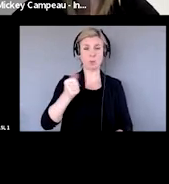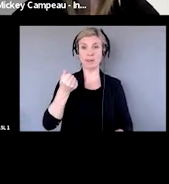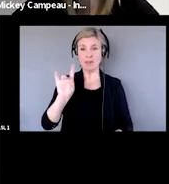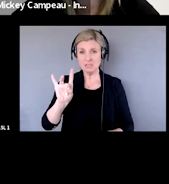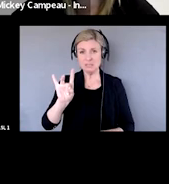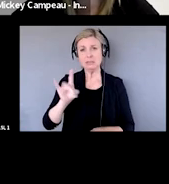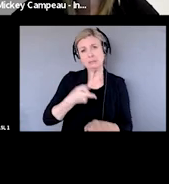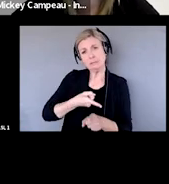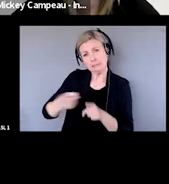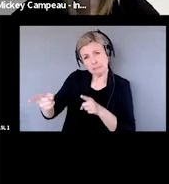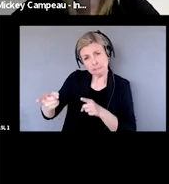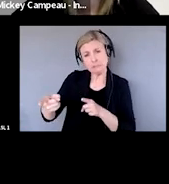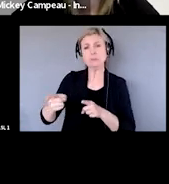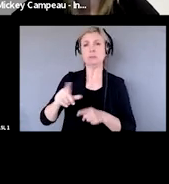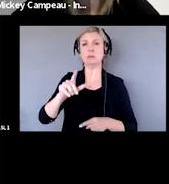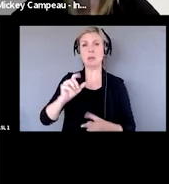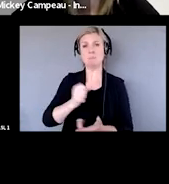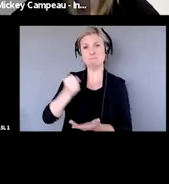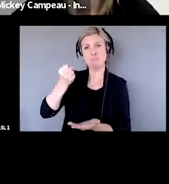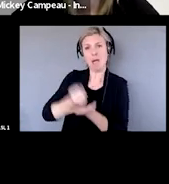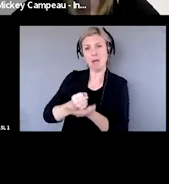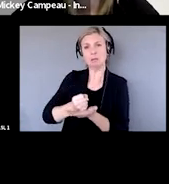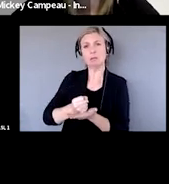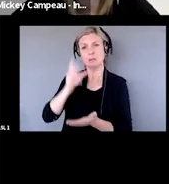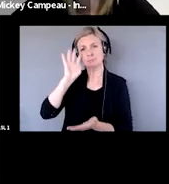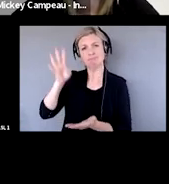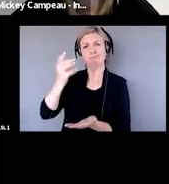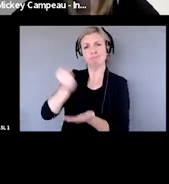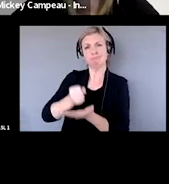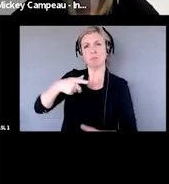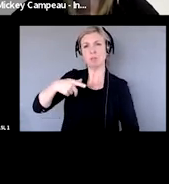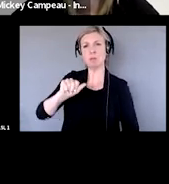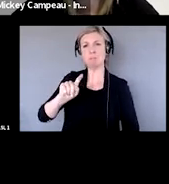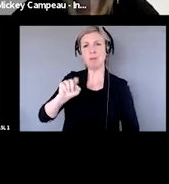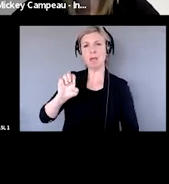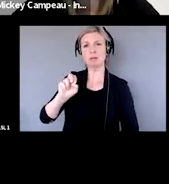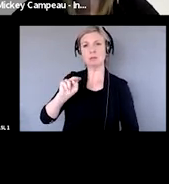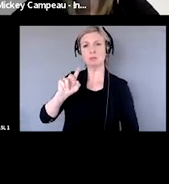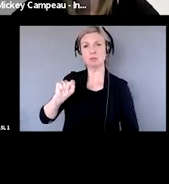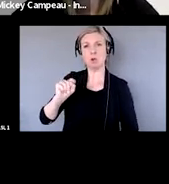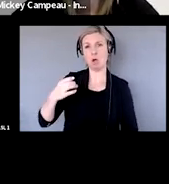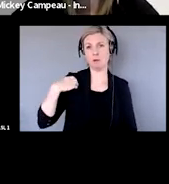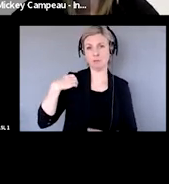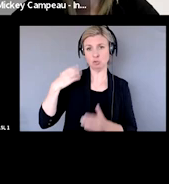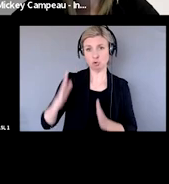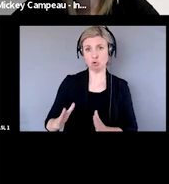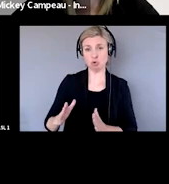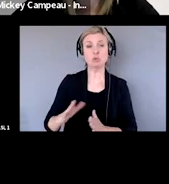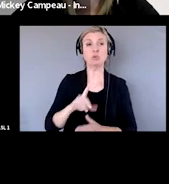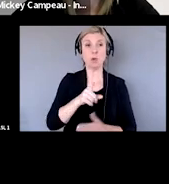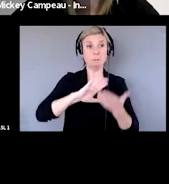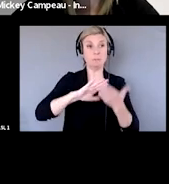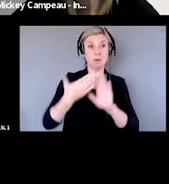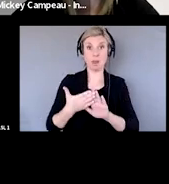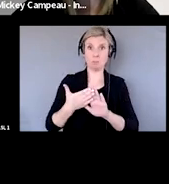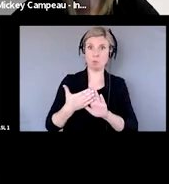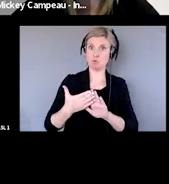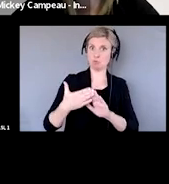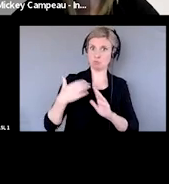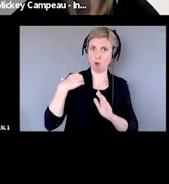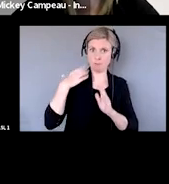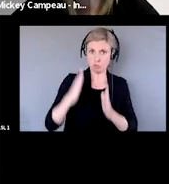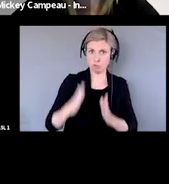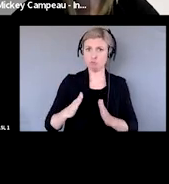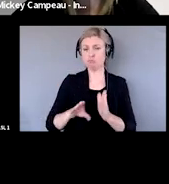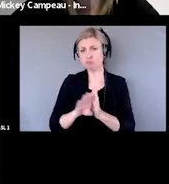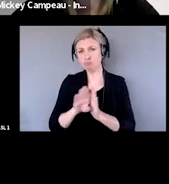In 2018, he became a business services design and development officer, where he created digital products and resources